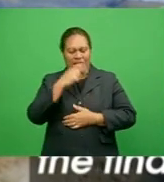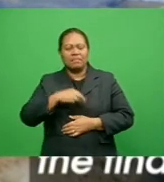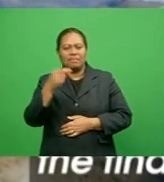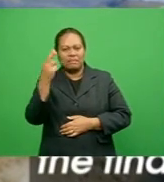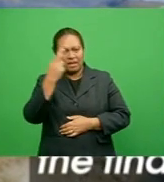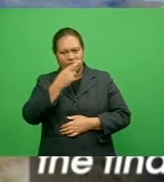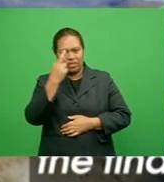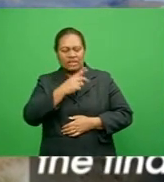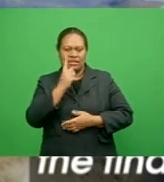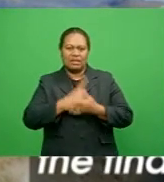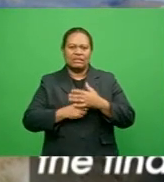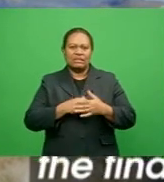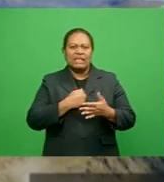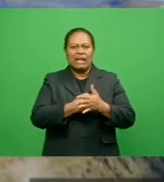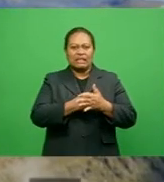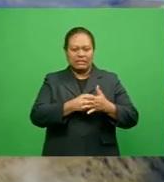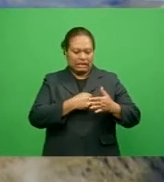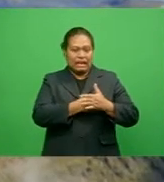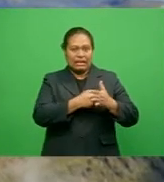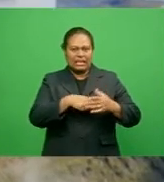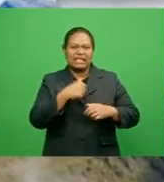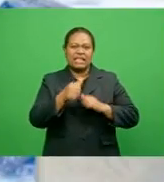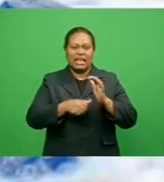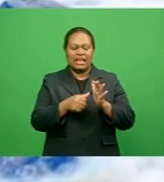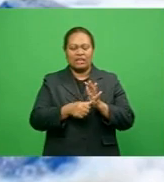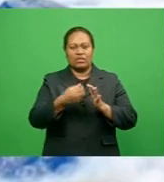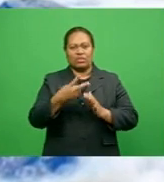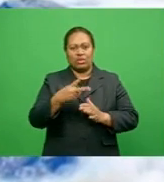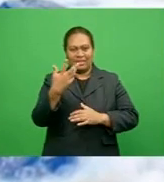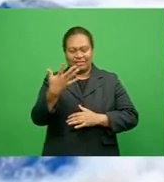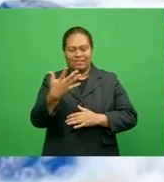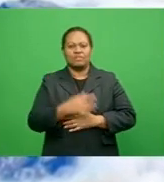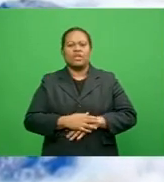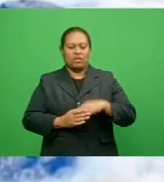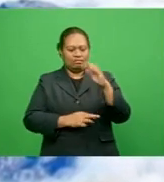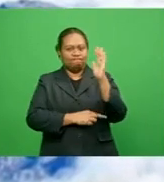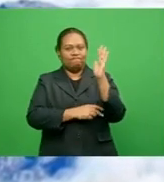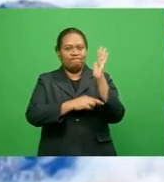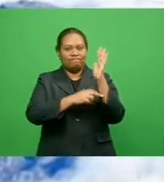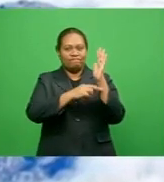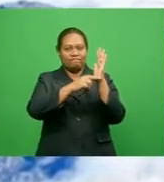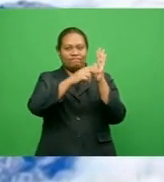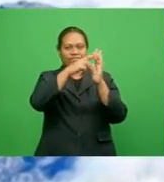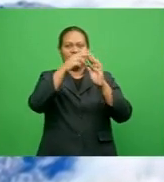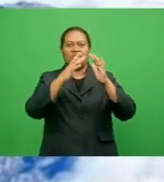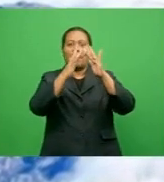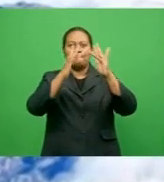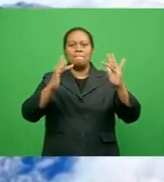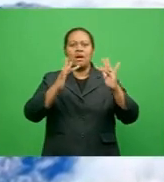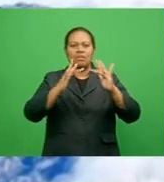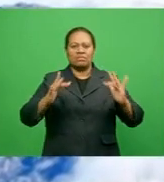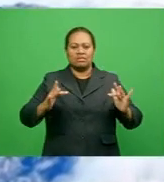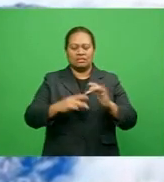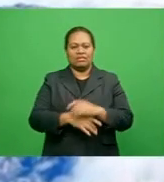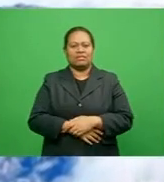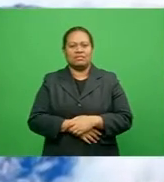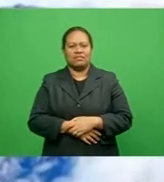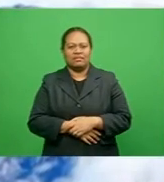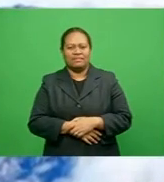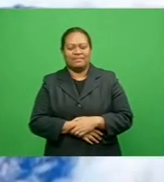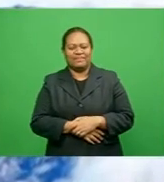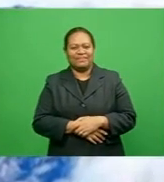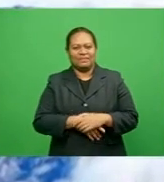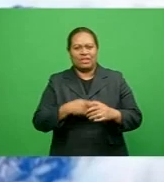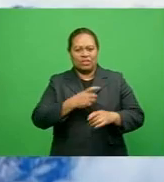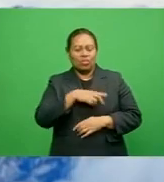attack before the age of 25. Harvey climbed the 3,409 feet Mount Snowdown to thank those who